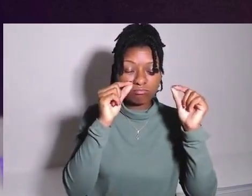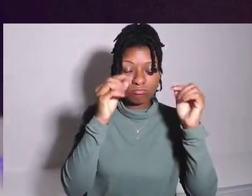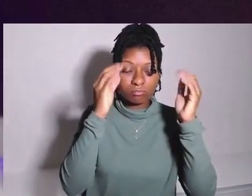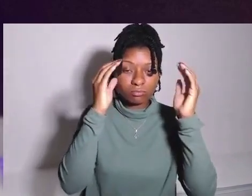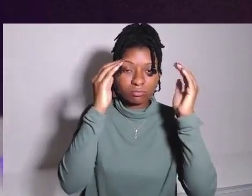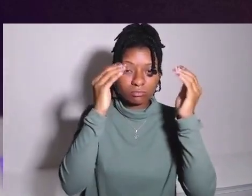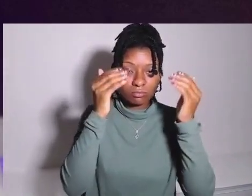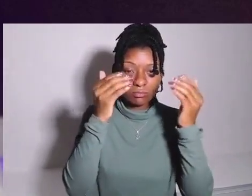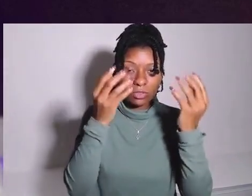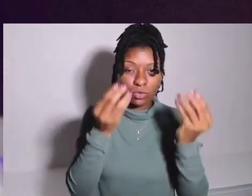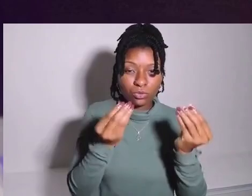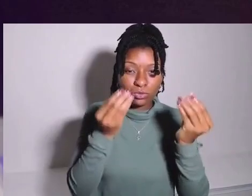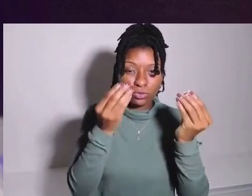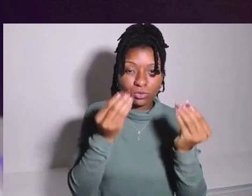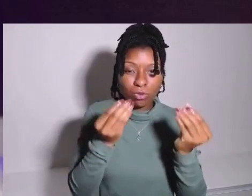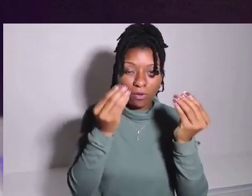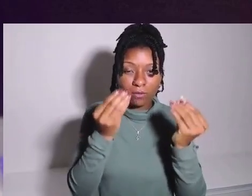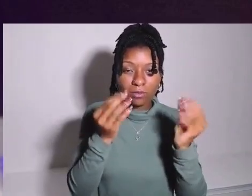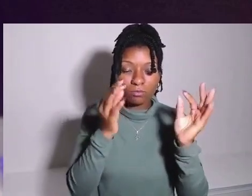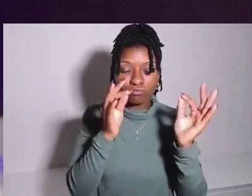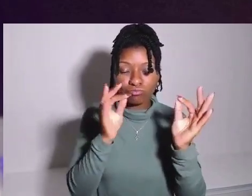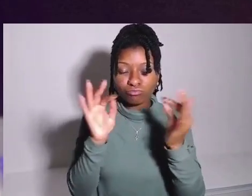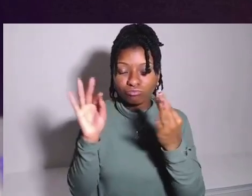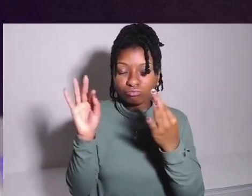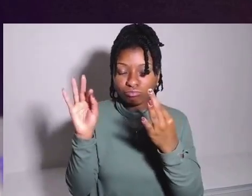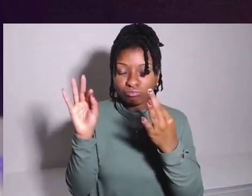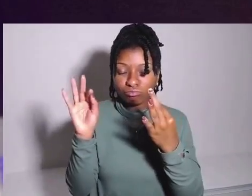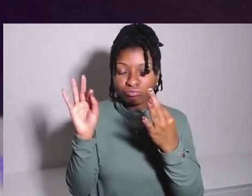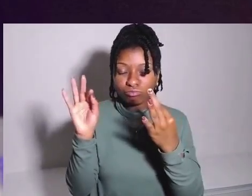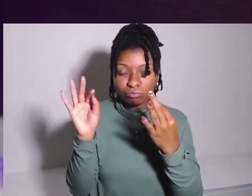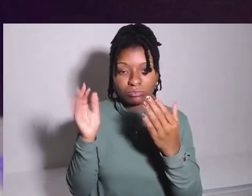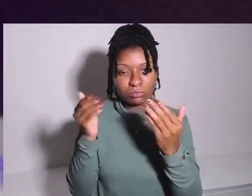elsewhere, please do.